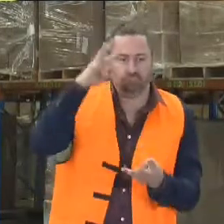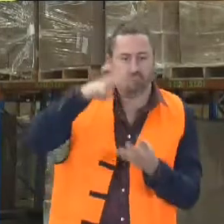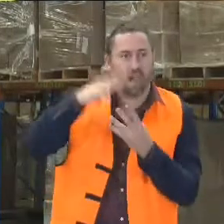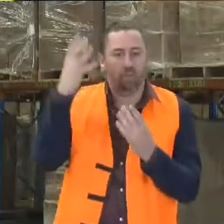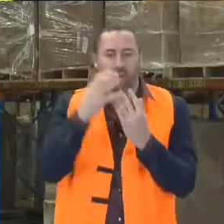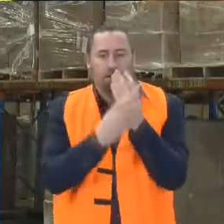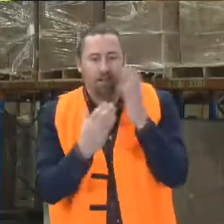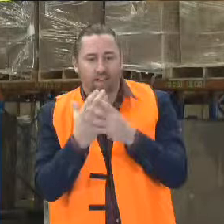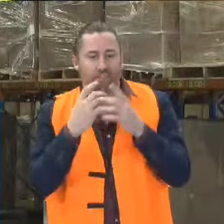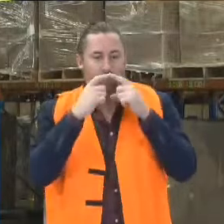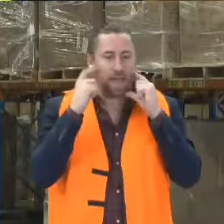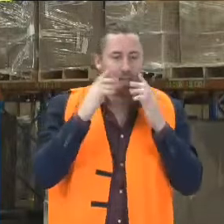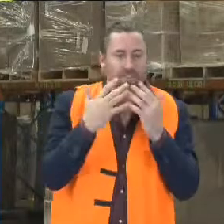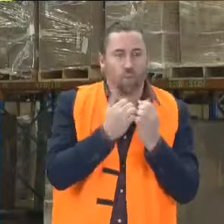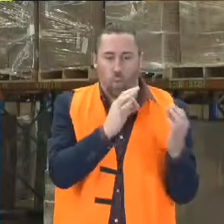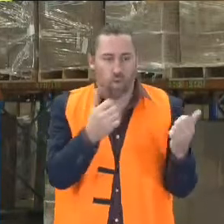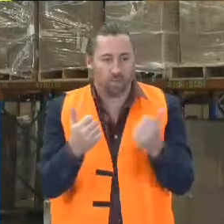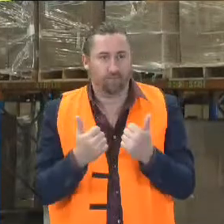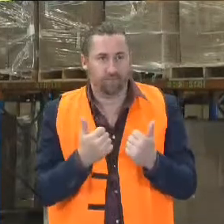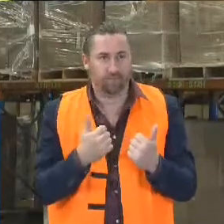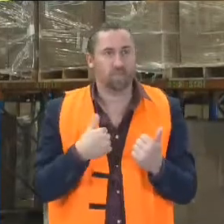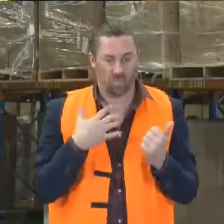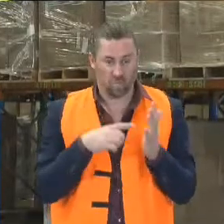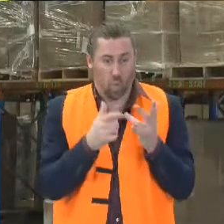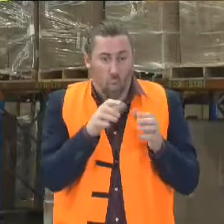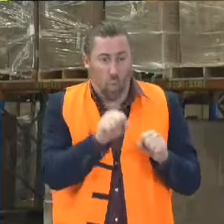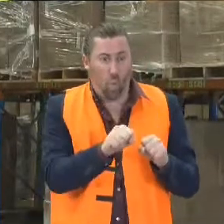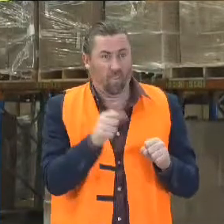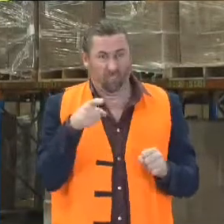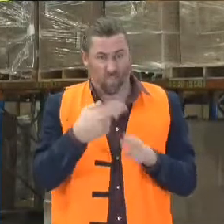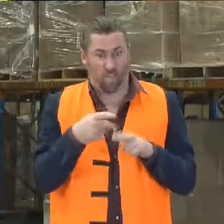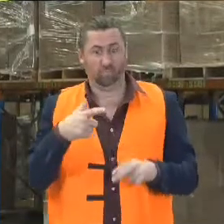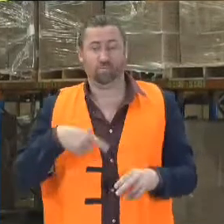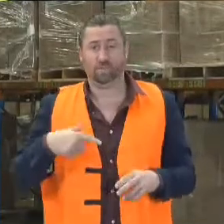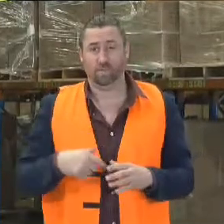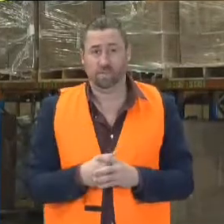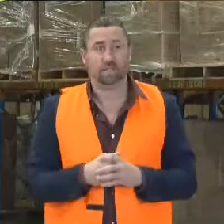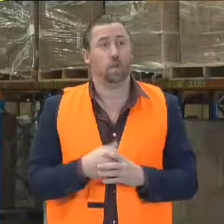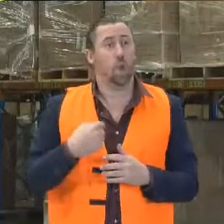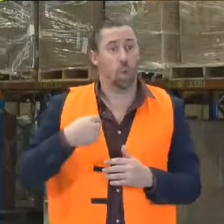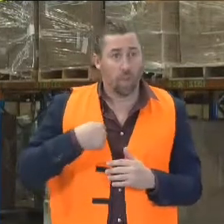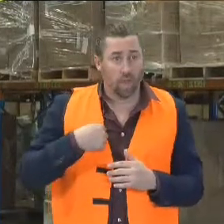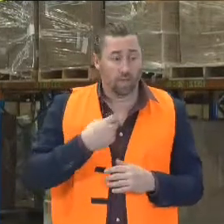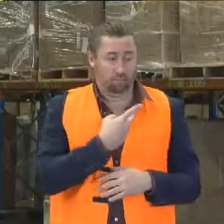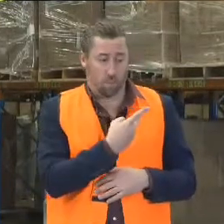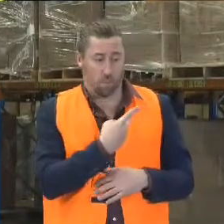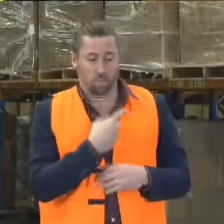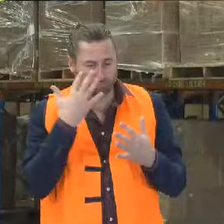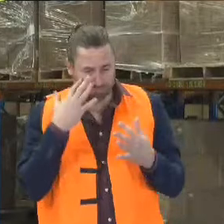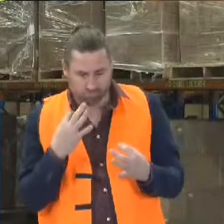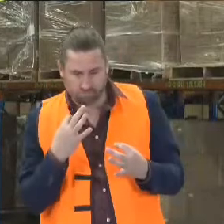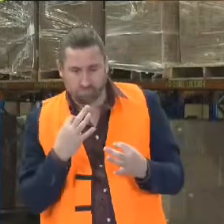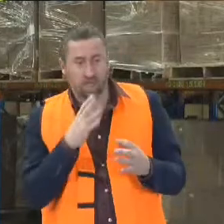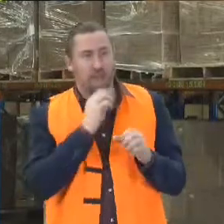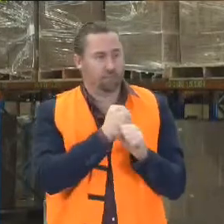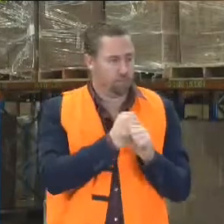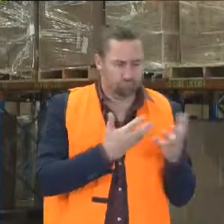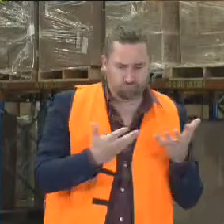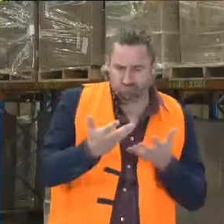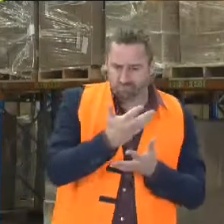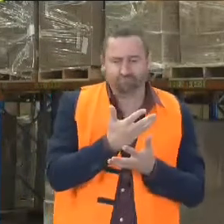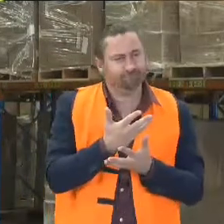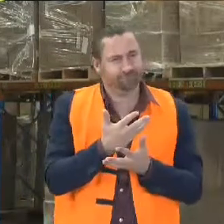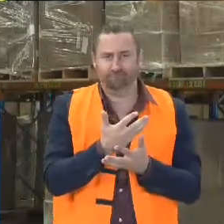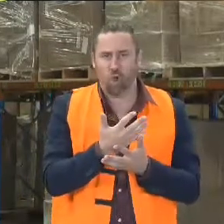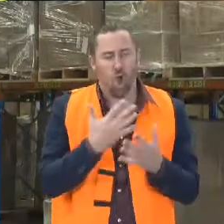And we resolved, the Premier and I and the government resolved, that never again should